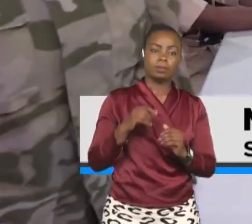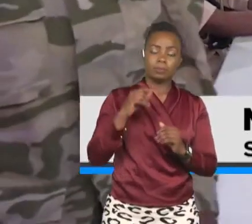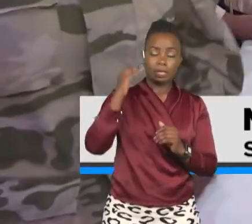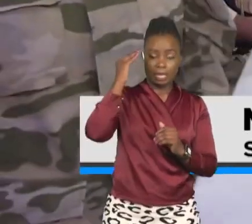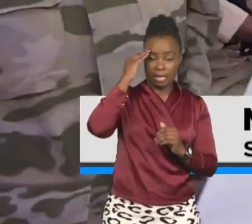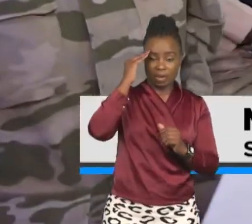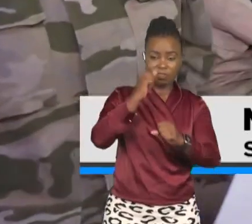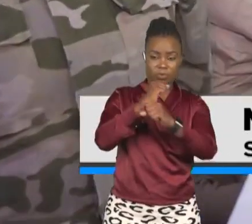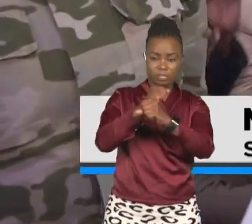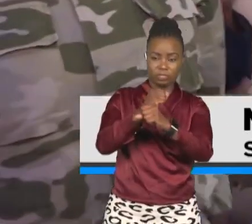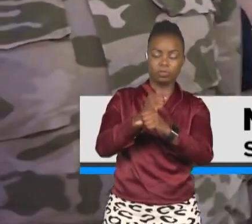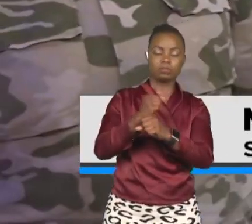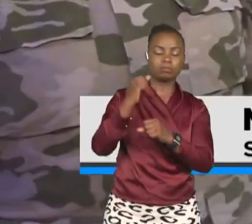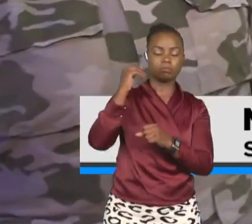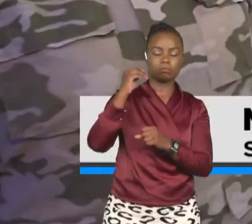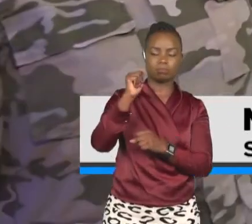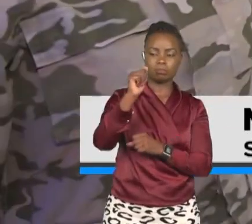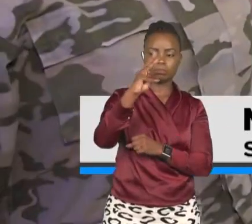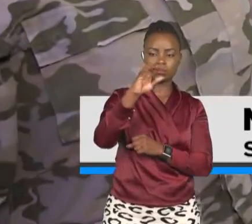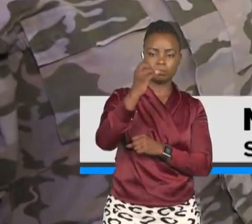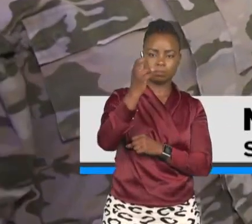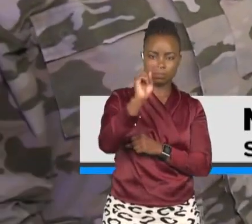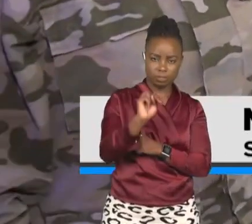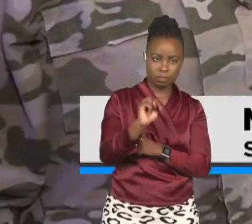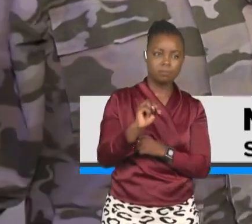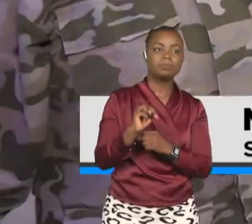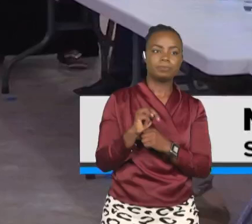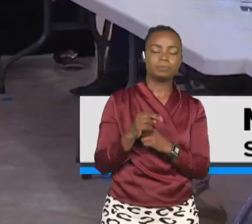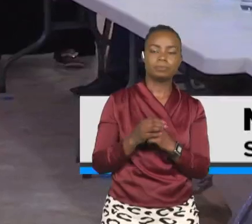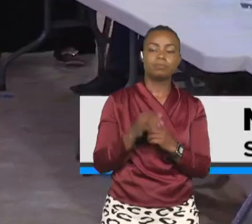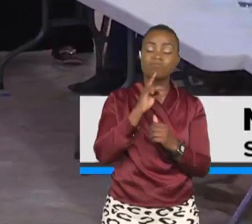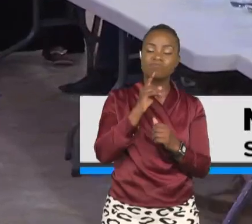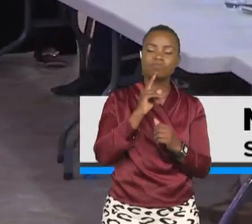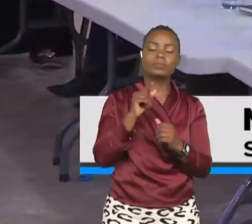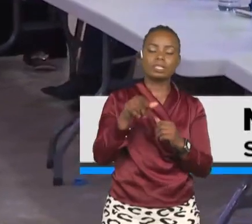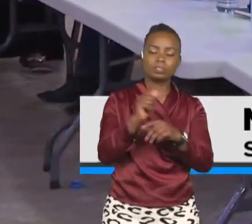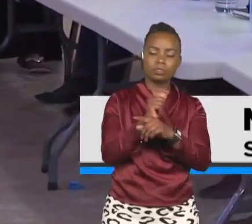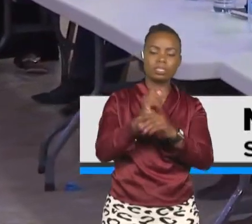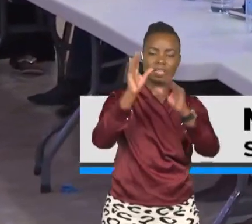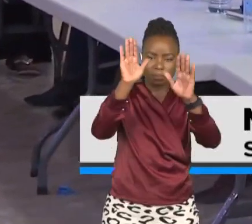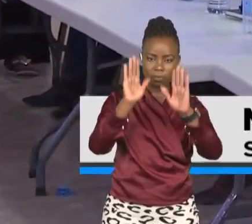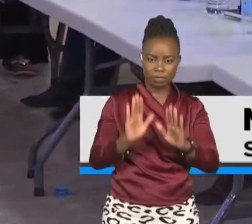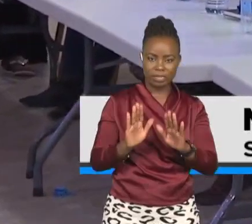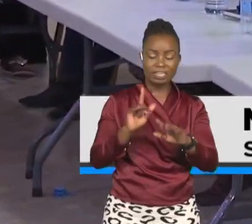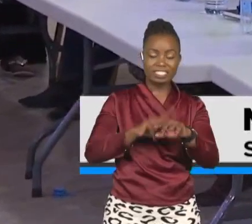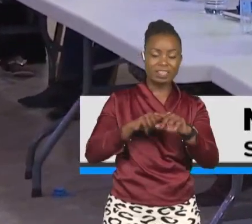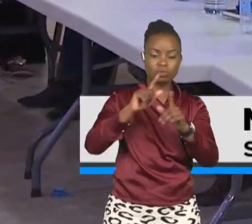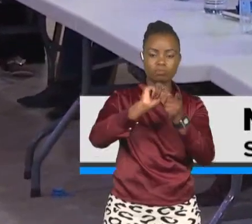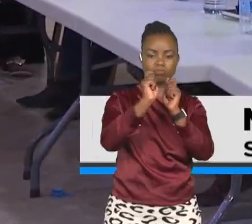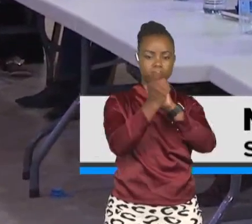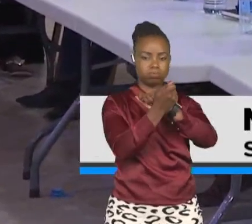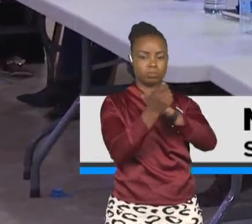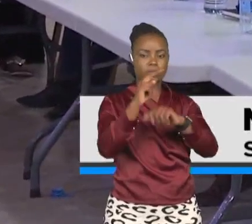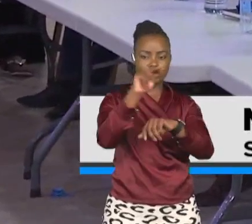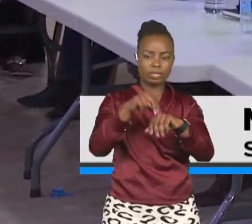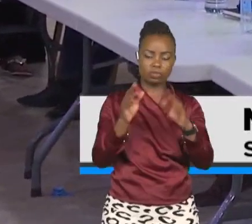of protection, human rights and gender unit, underscores the importance of the training during the transitioning of national security responsibilities